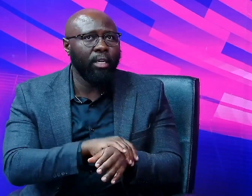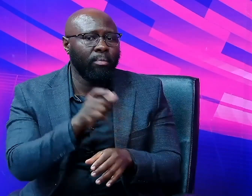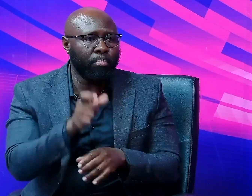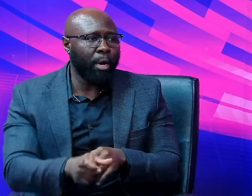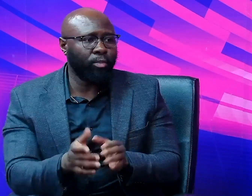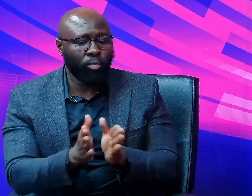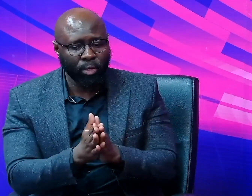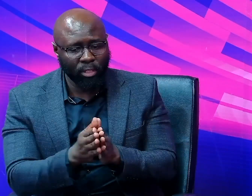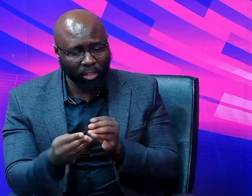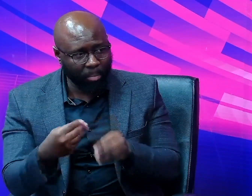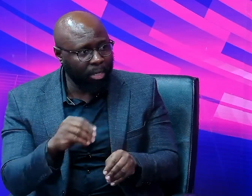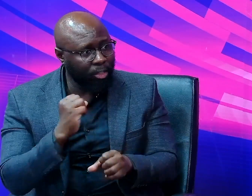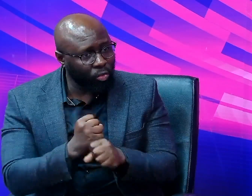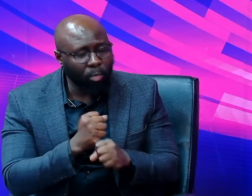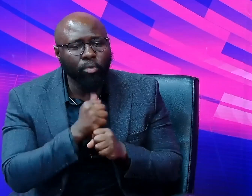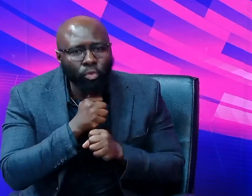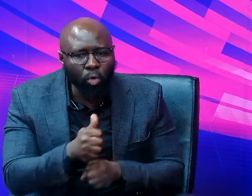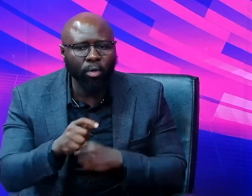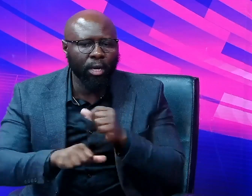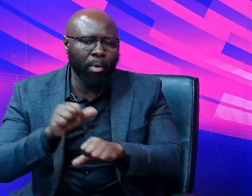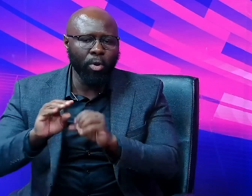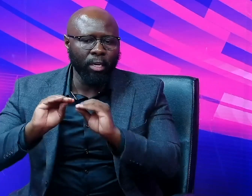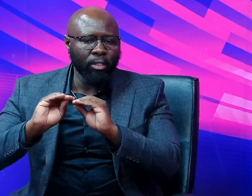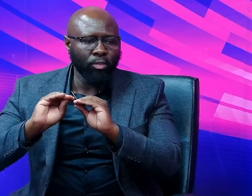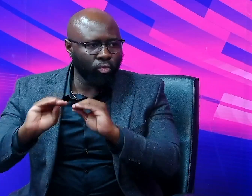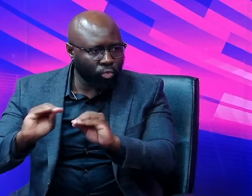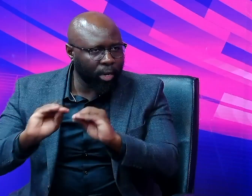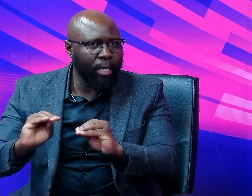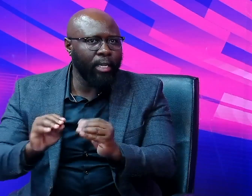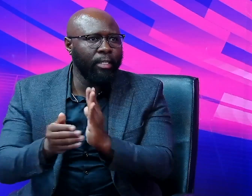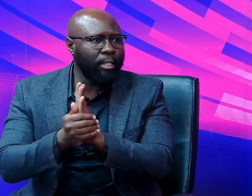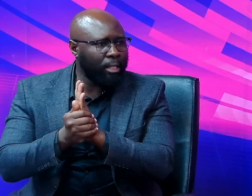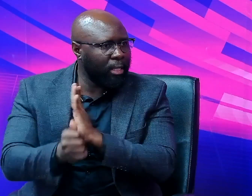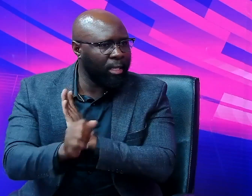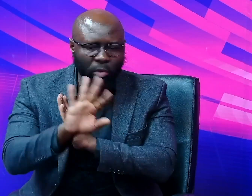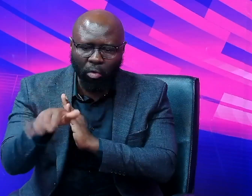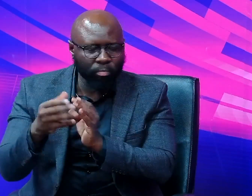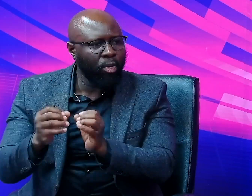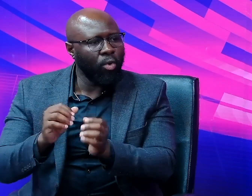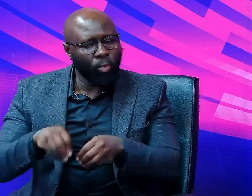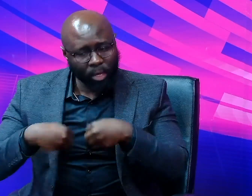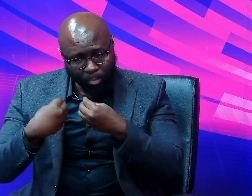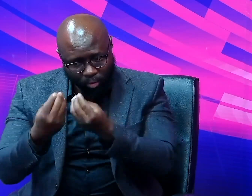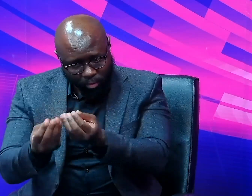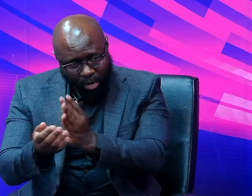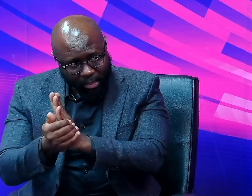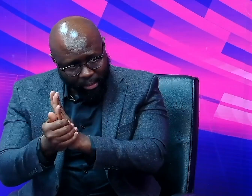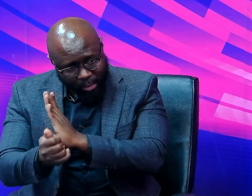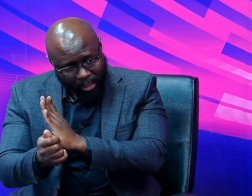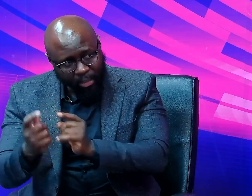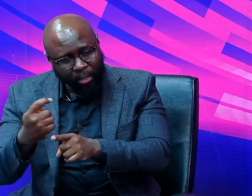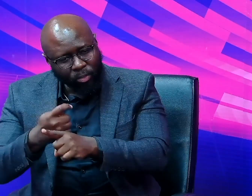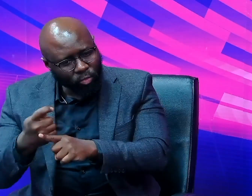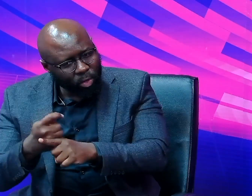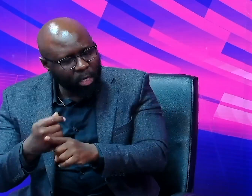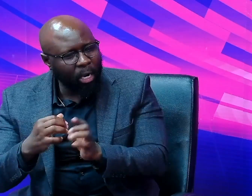advocacy, and actually get people with disability jobs. Not just about training, the skills alone, no. We provide